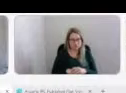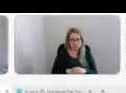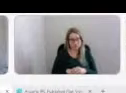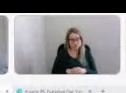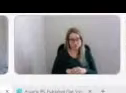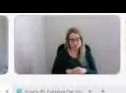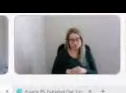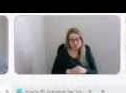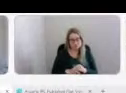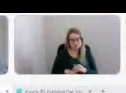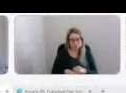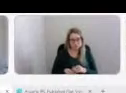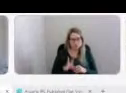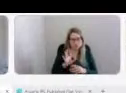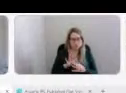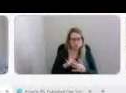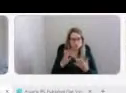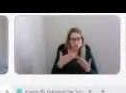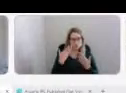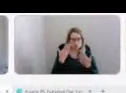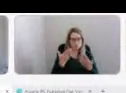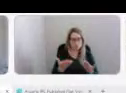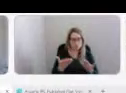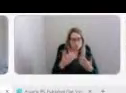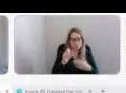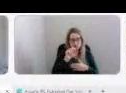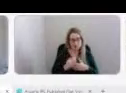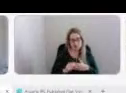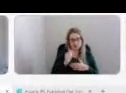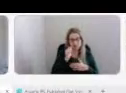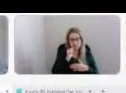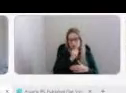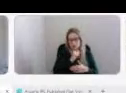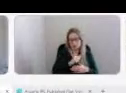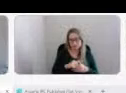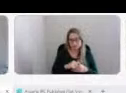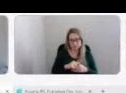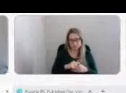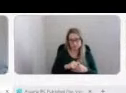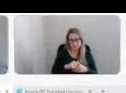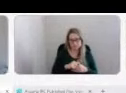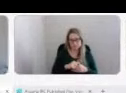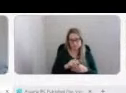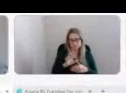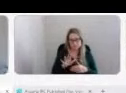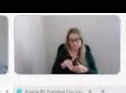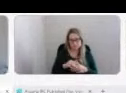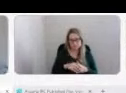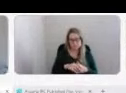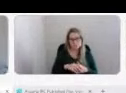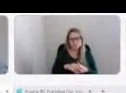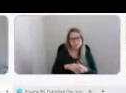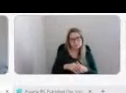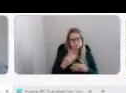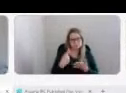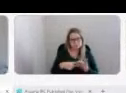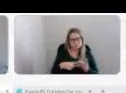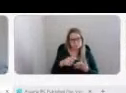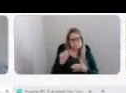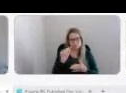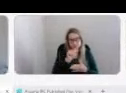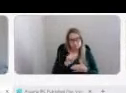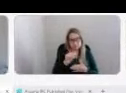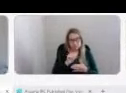which is was proposed in southern arizona covers the areas that uh